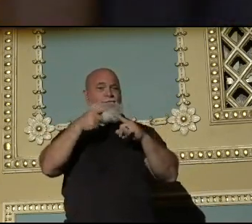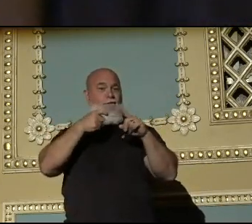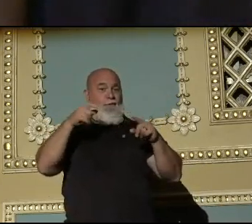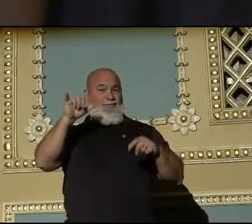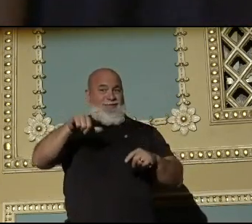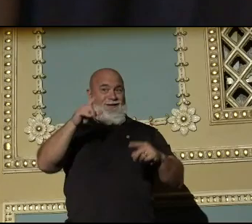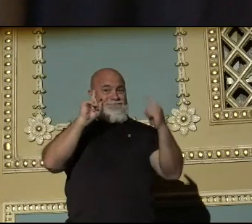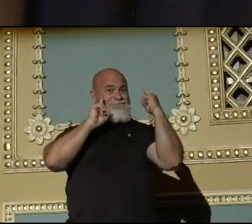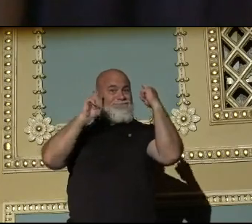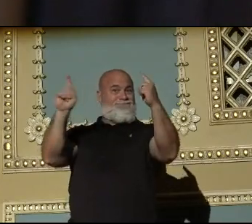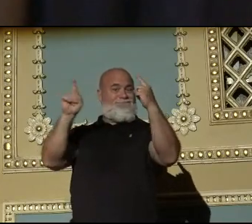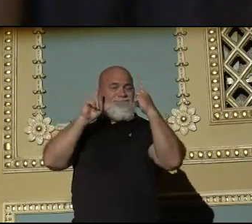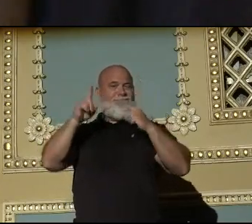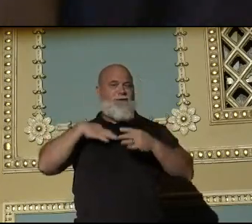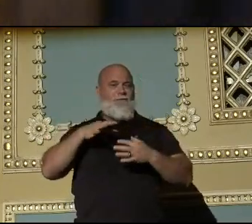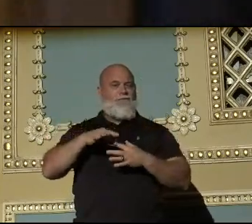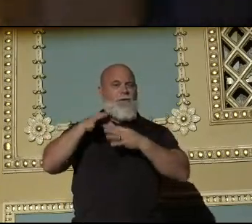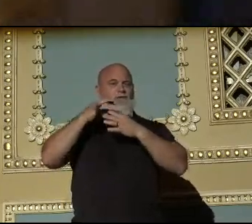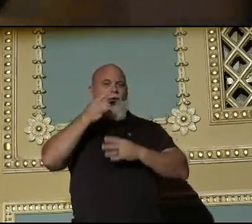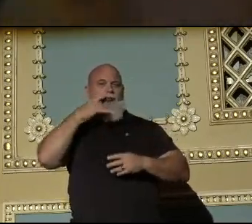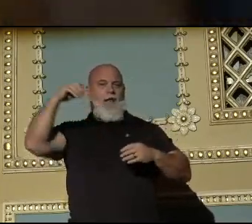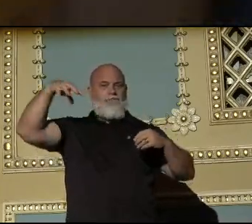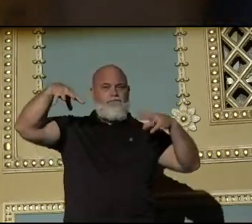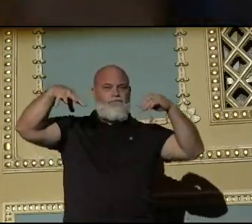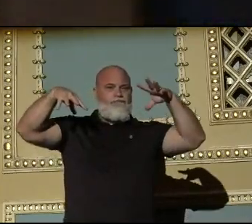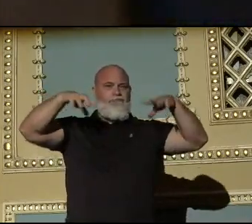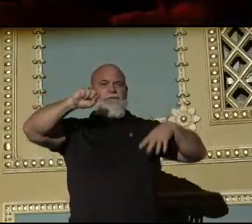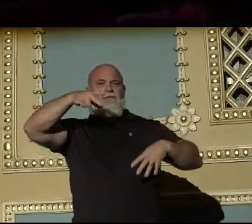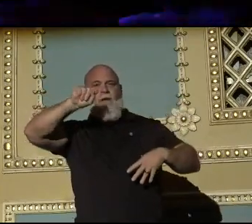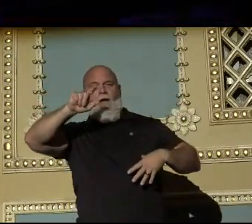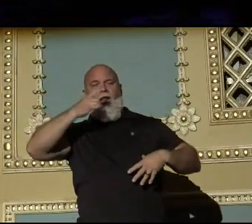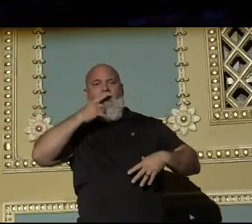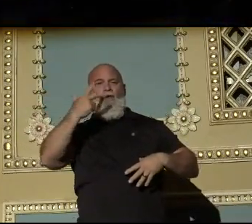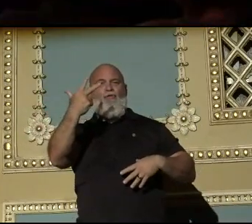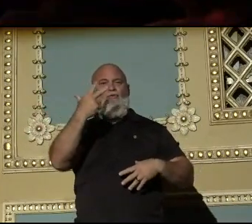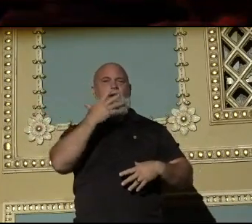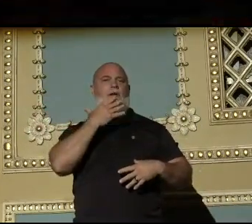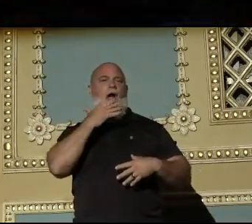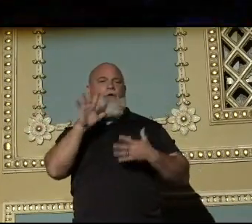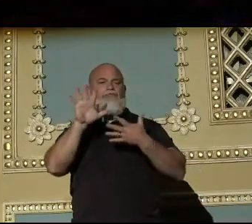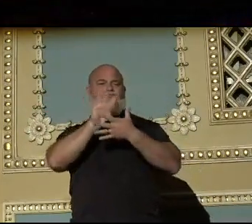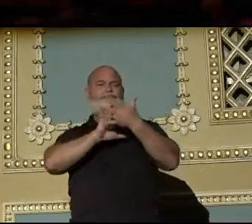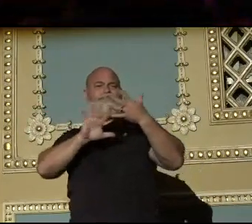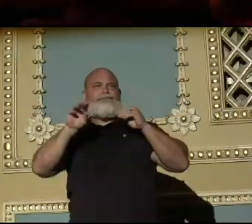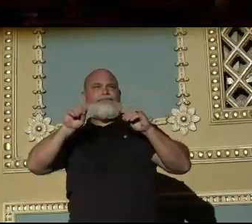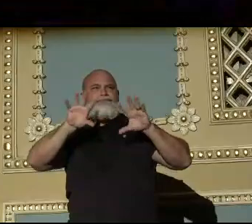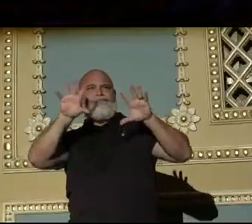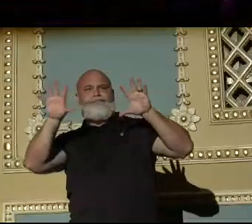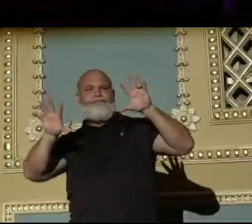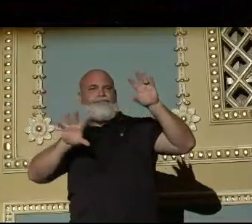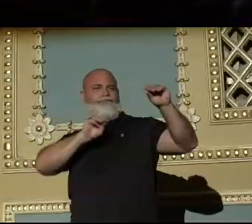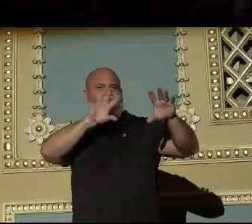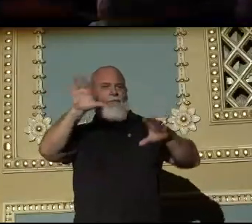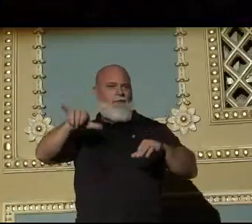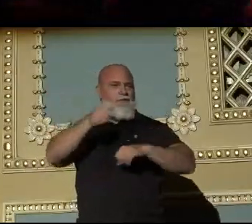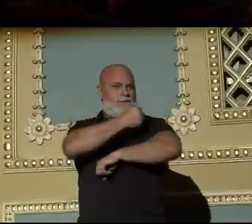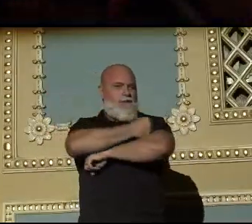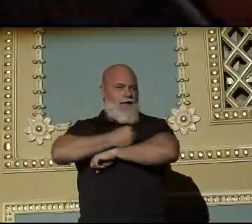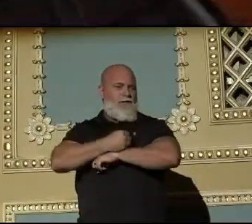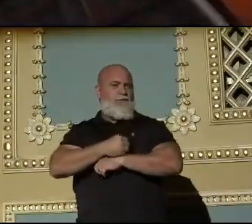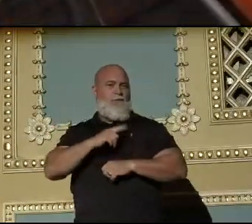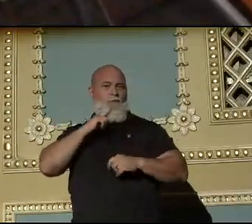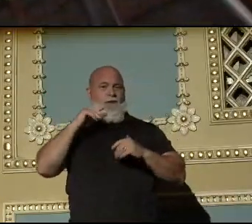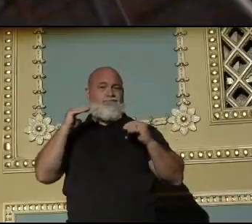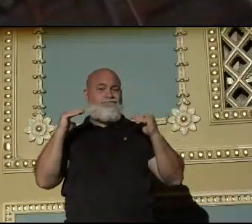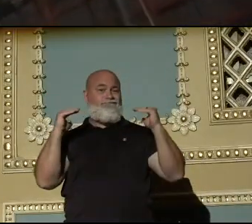access specialty lighting, like spotlights or 3 color washes that could illuminate the entire stage. High above the stage